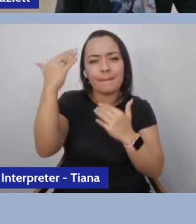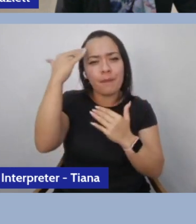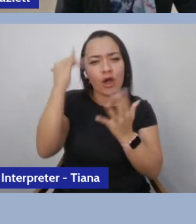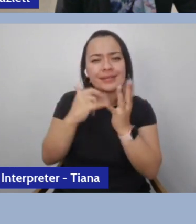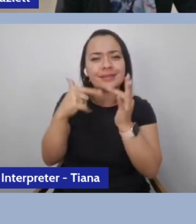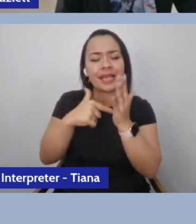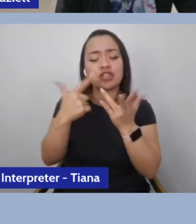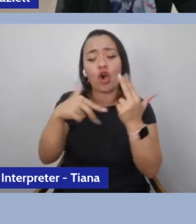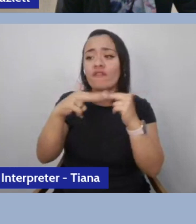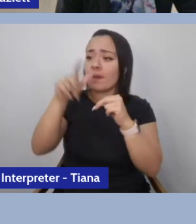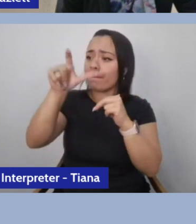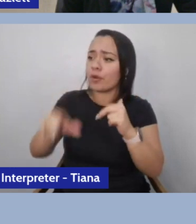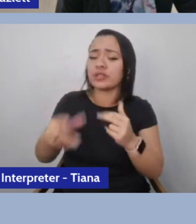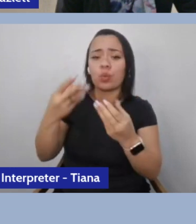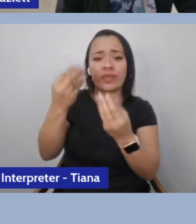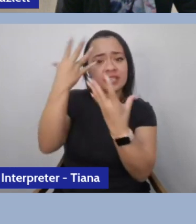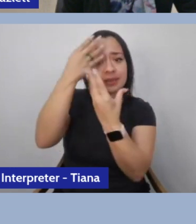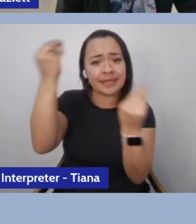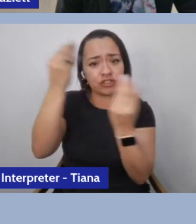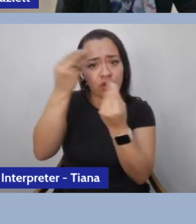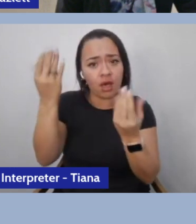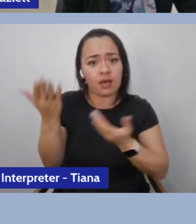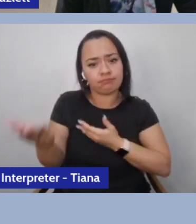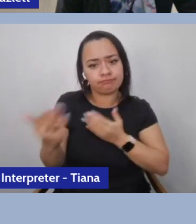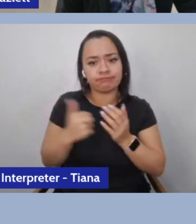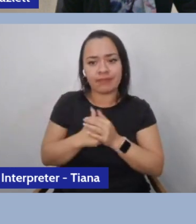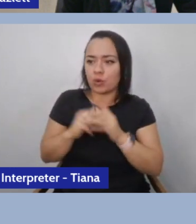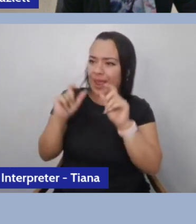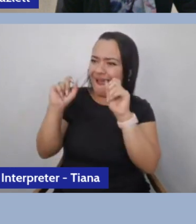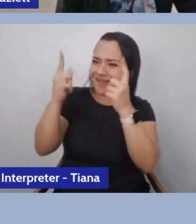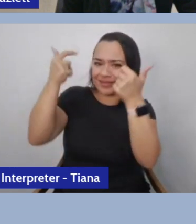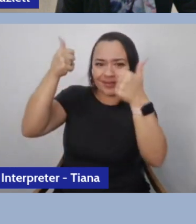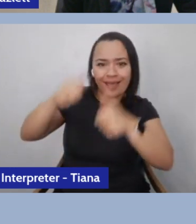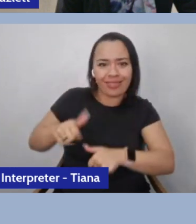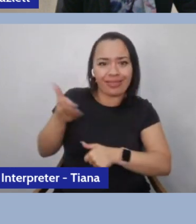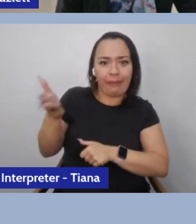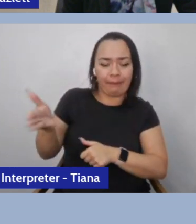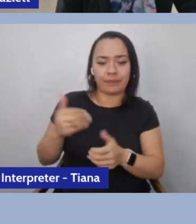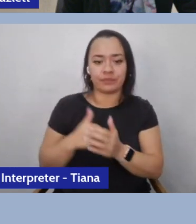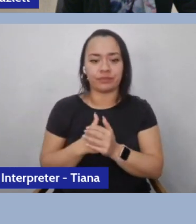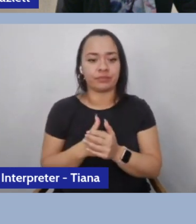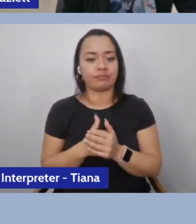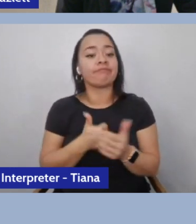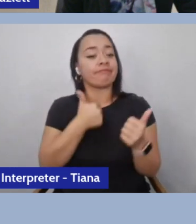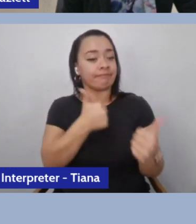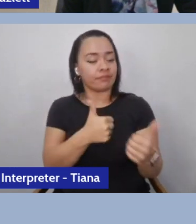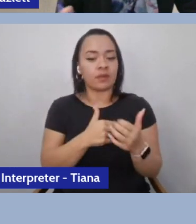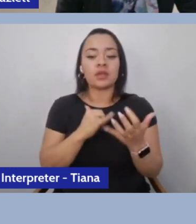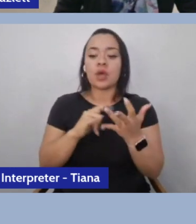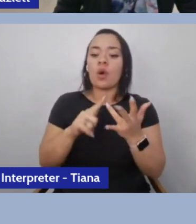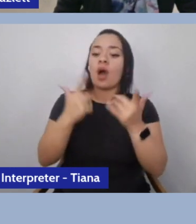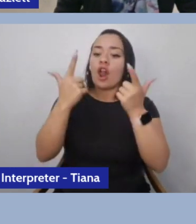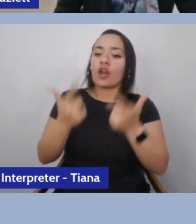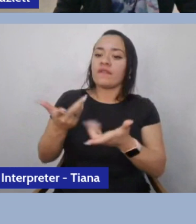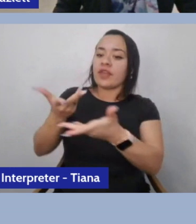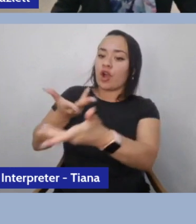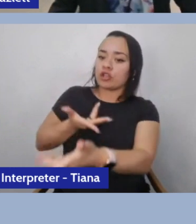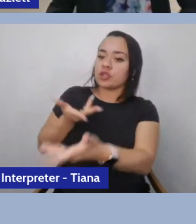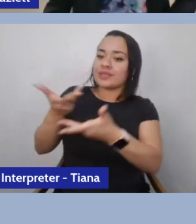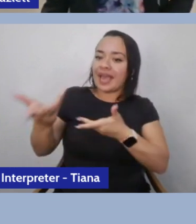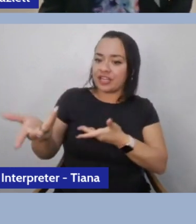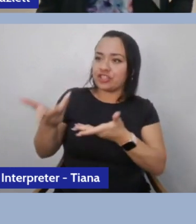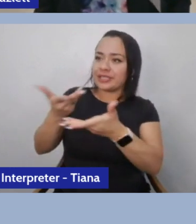Thanks for that, Li-Fei. So I guess a lot of the consultation really begins with